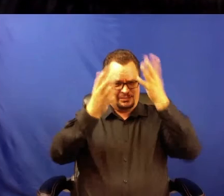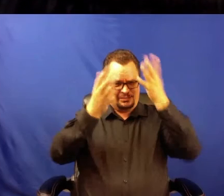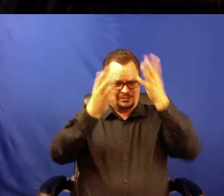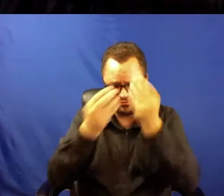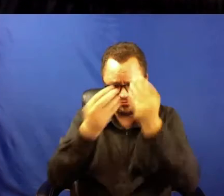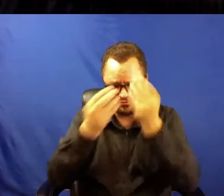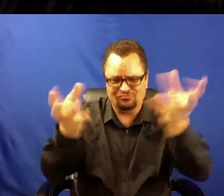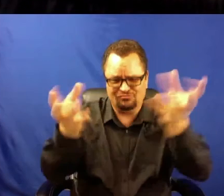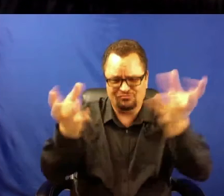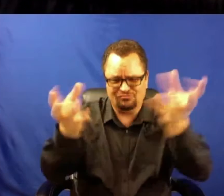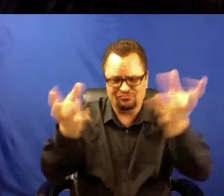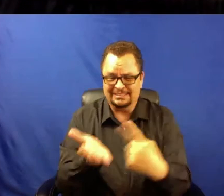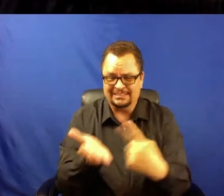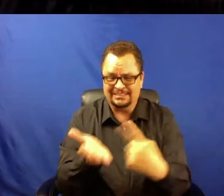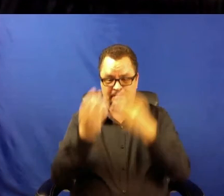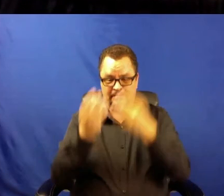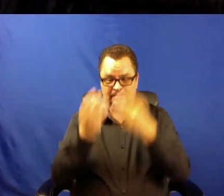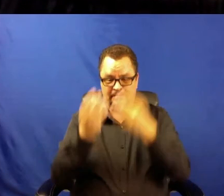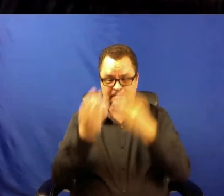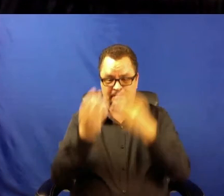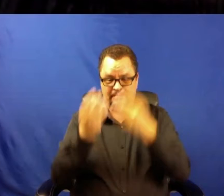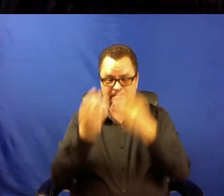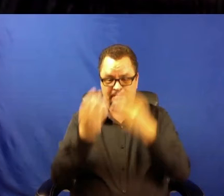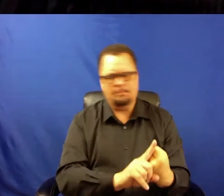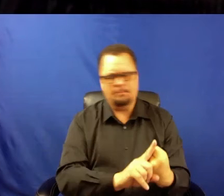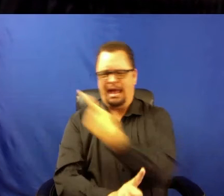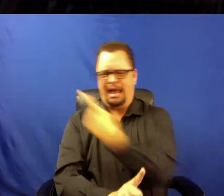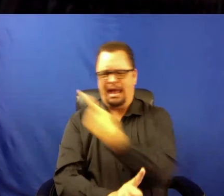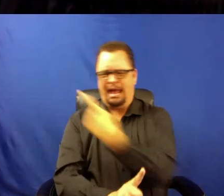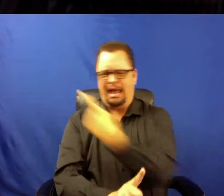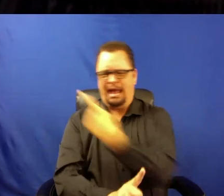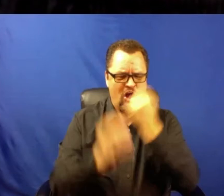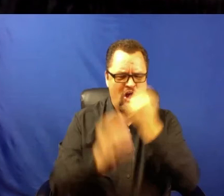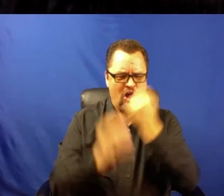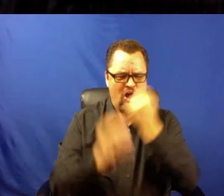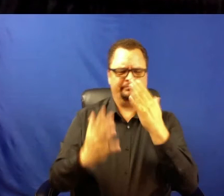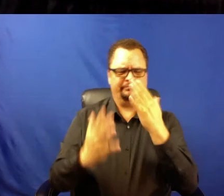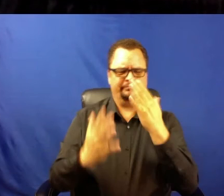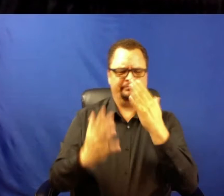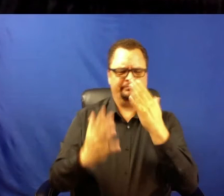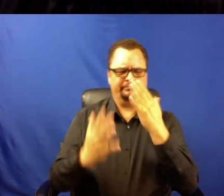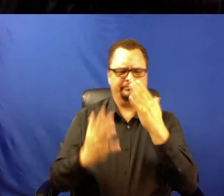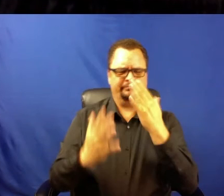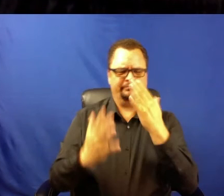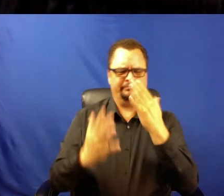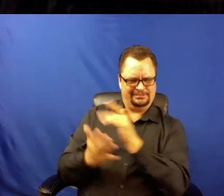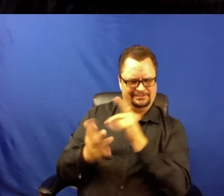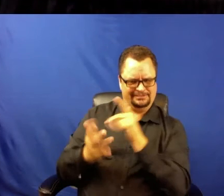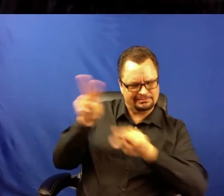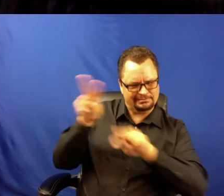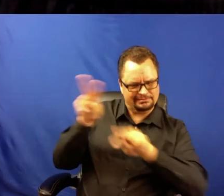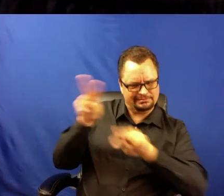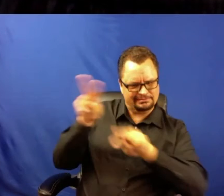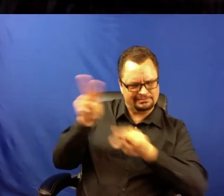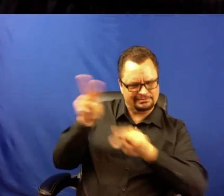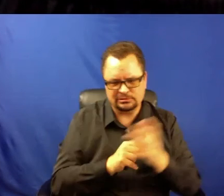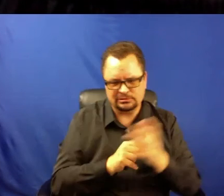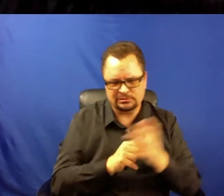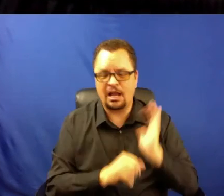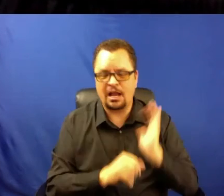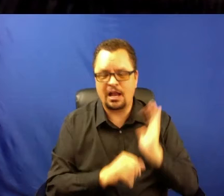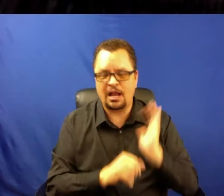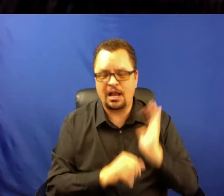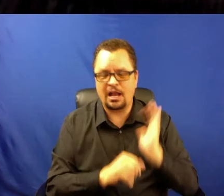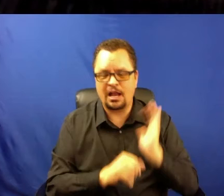misinformation that is out in the public, and we want to make sure that folks know the source of information that they're getting credible